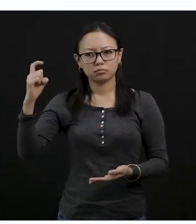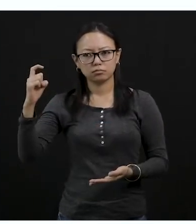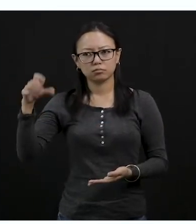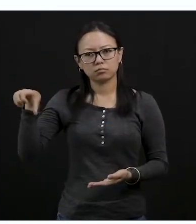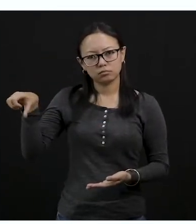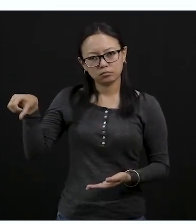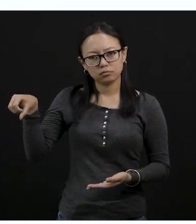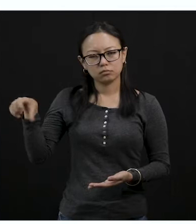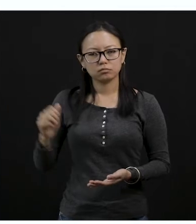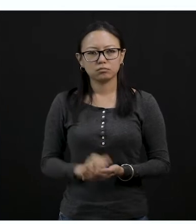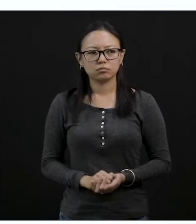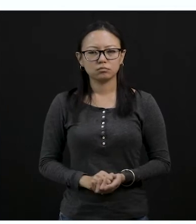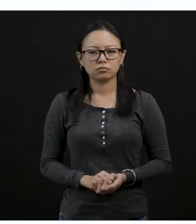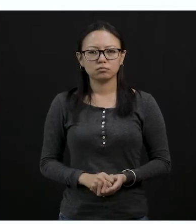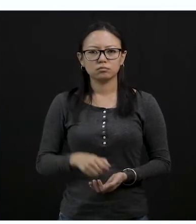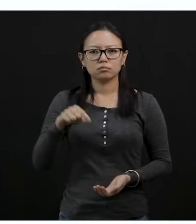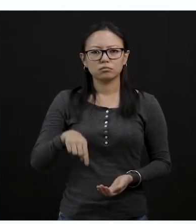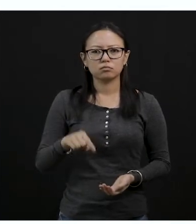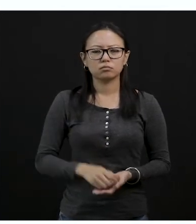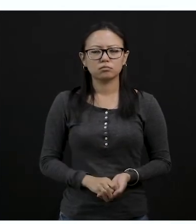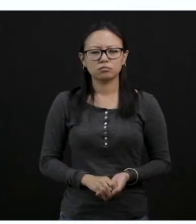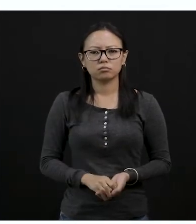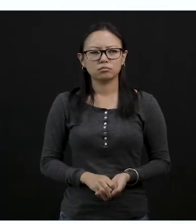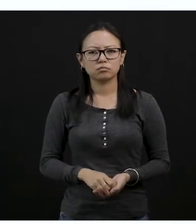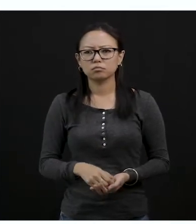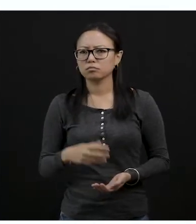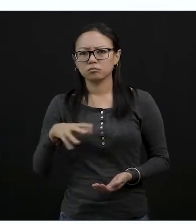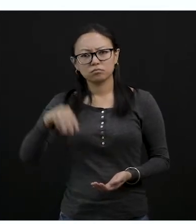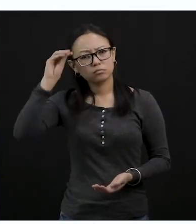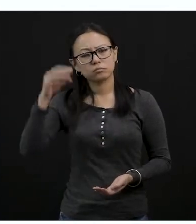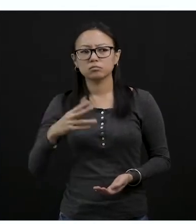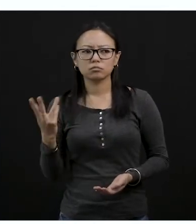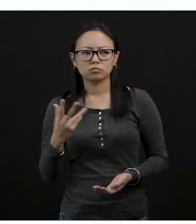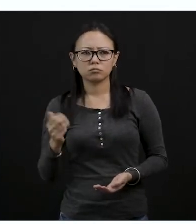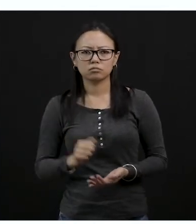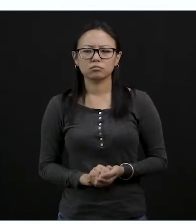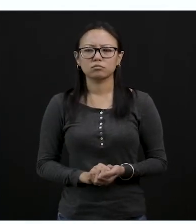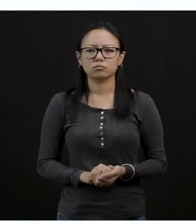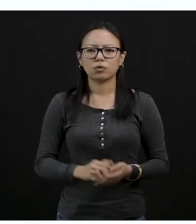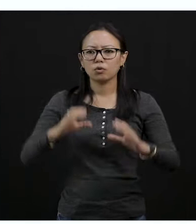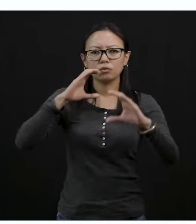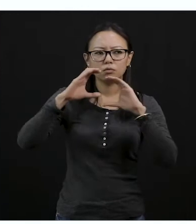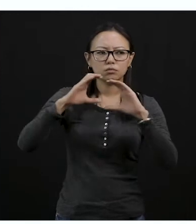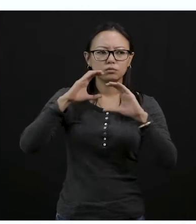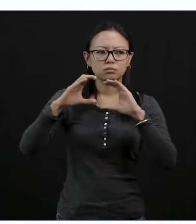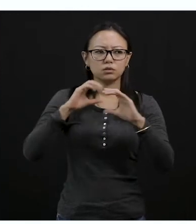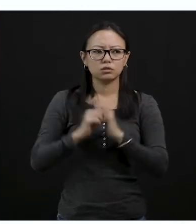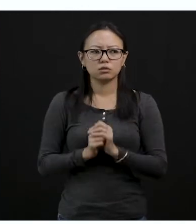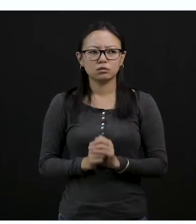global village. Here in this lesson, you are going to learn about